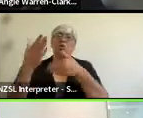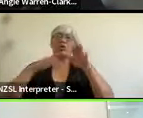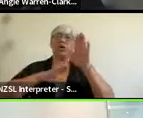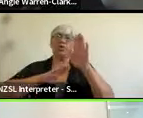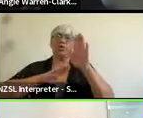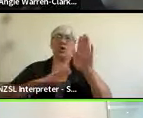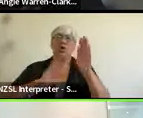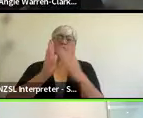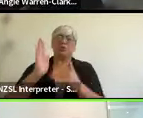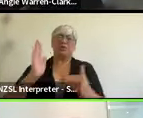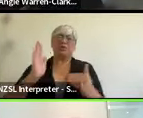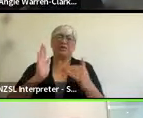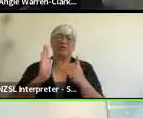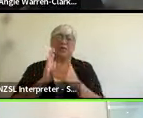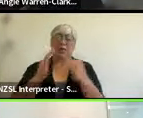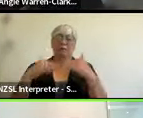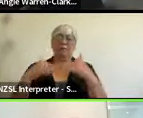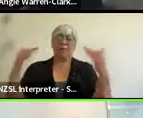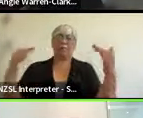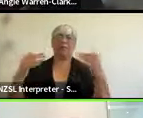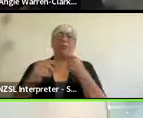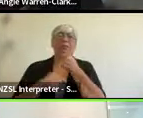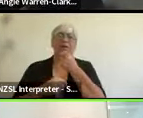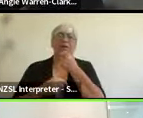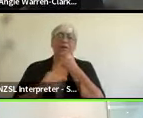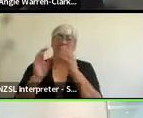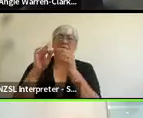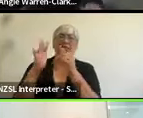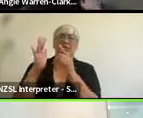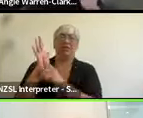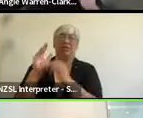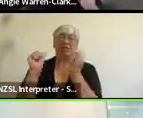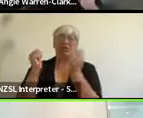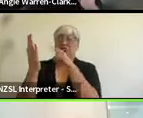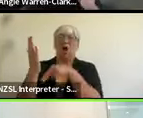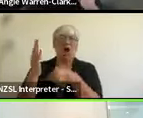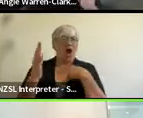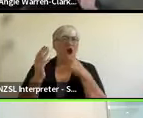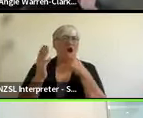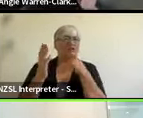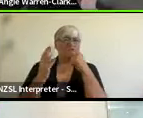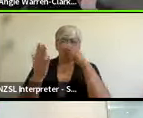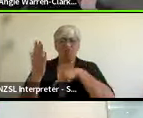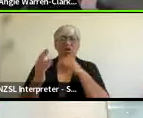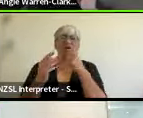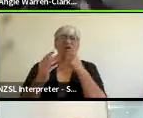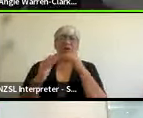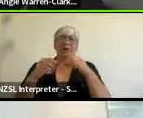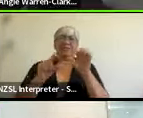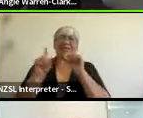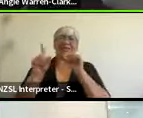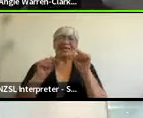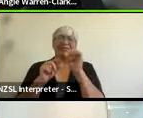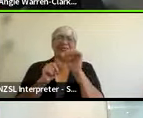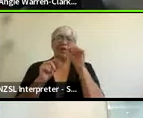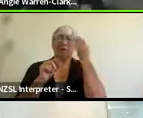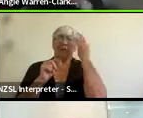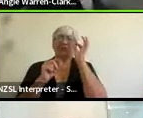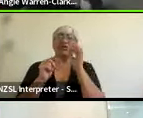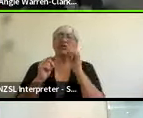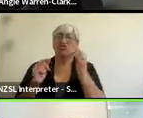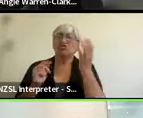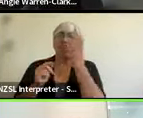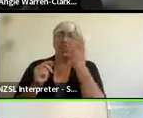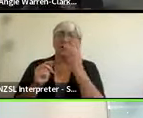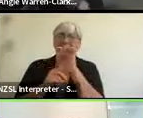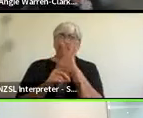New Zealand public media bill, and I read the select committee's report coming back. 10 minutes, and I Joe. agreed with a lot of it. Oh, sorry, it's just